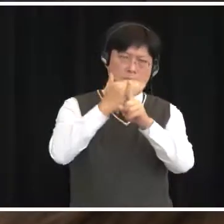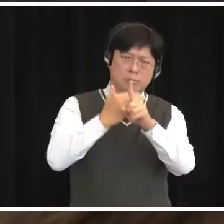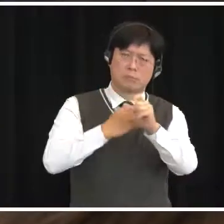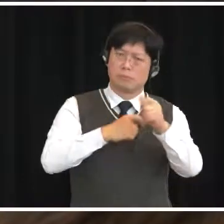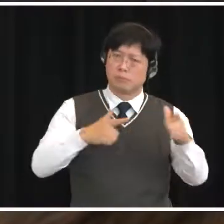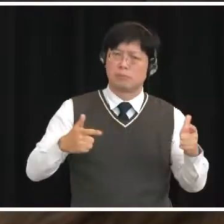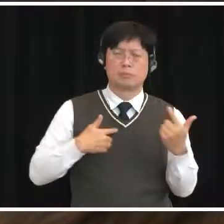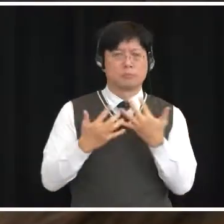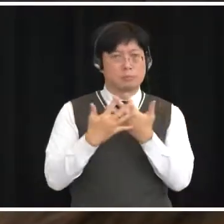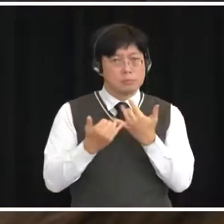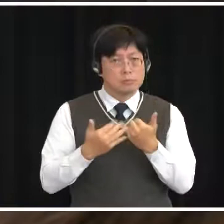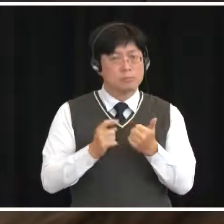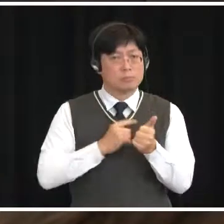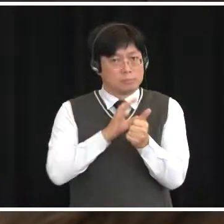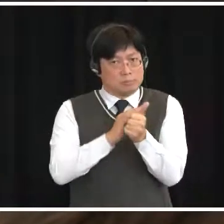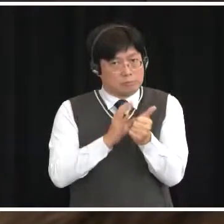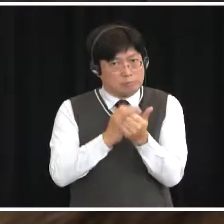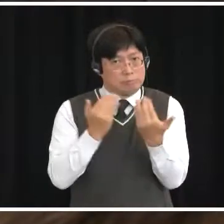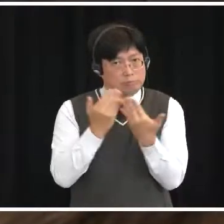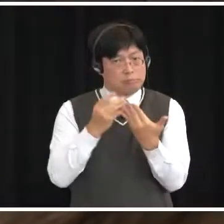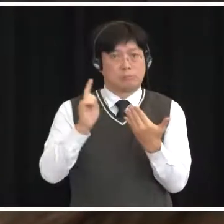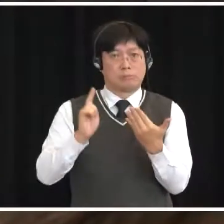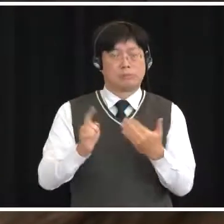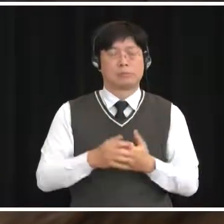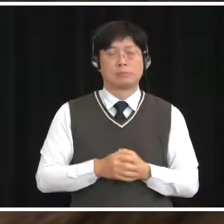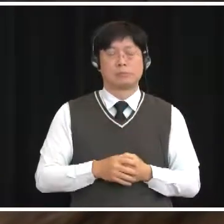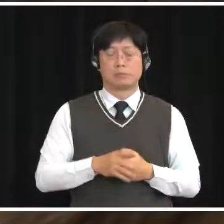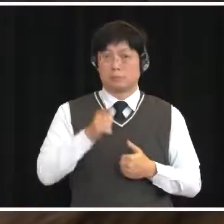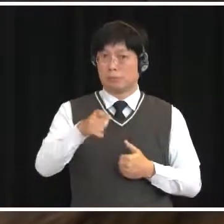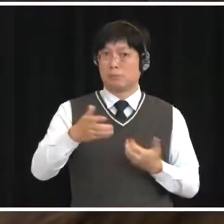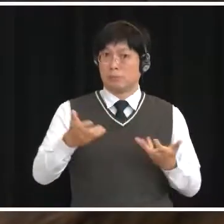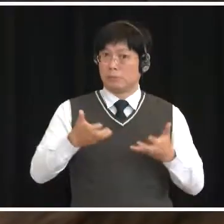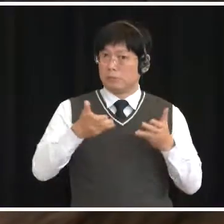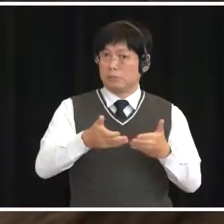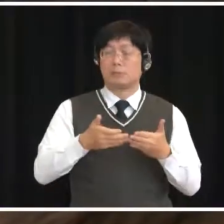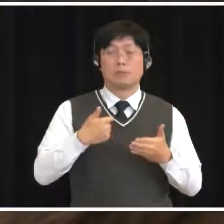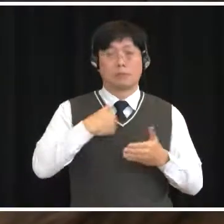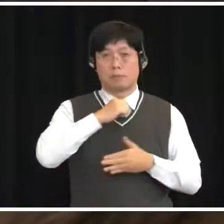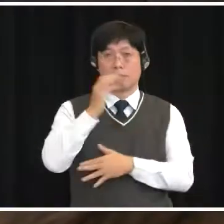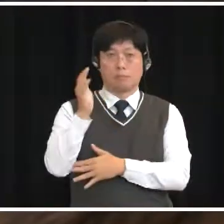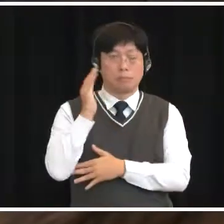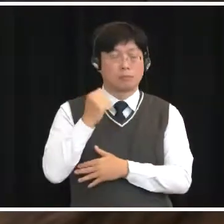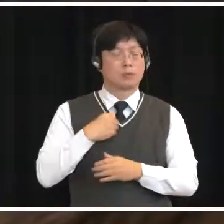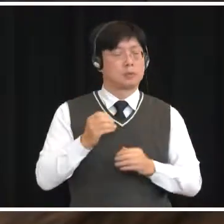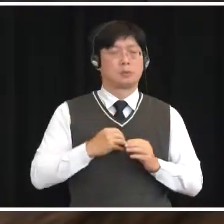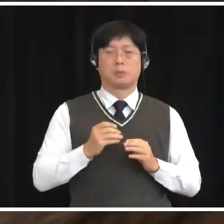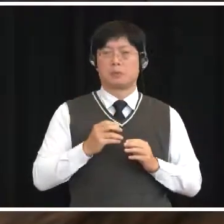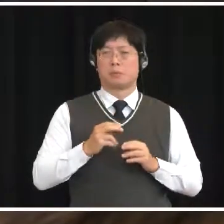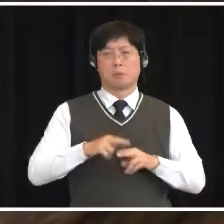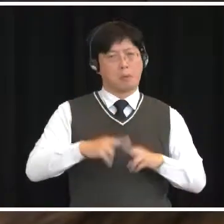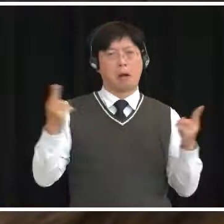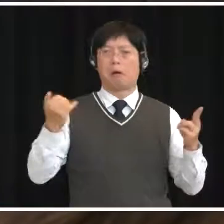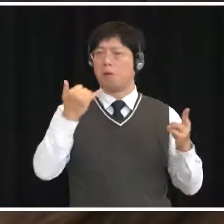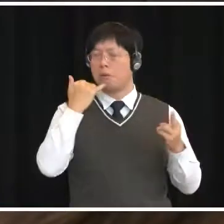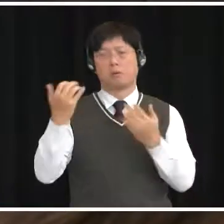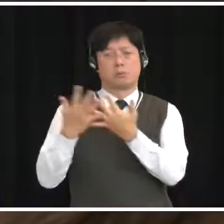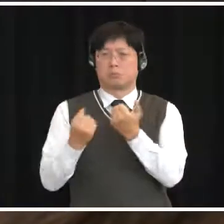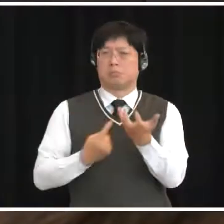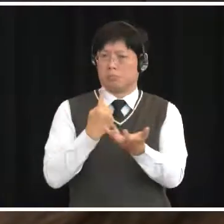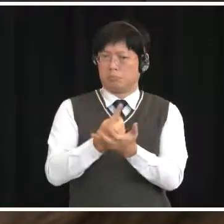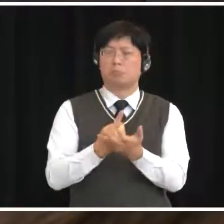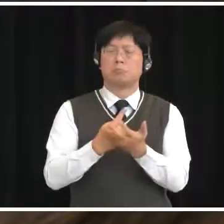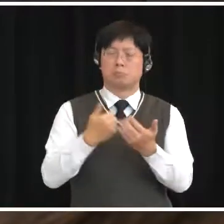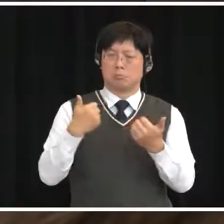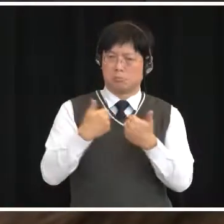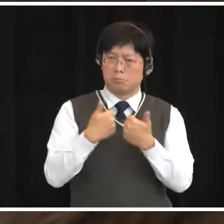from the 1st grade to the 12th grade, the content of the classes are all governed by this curriculum. And